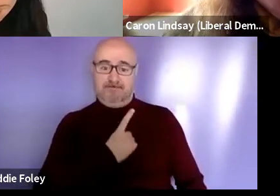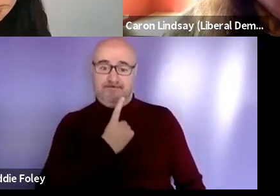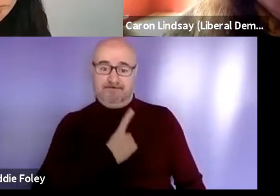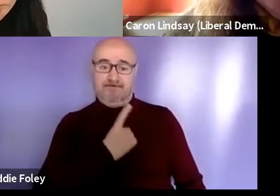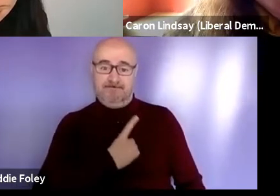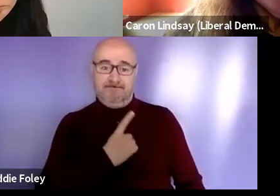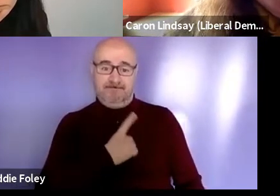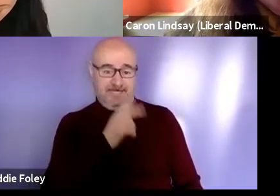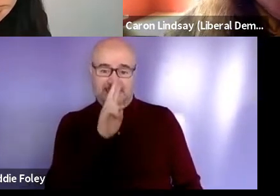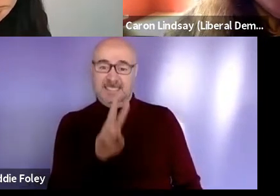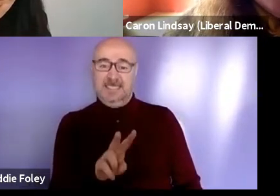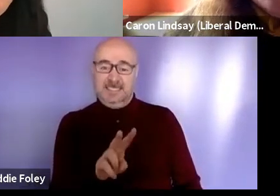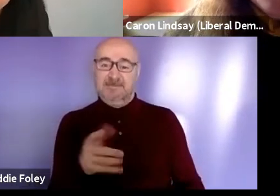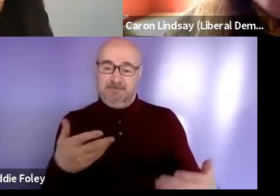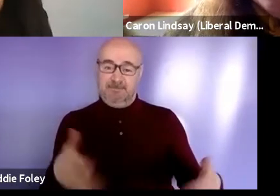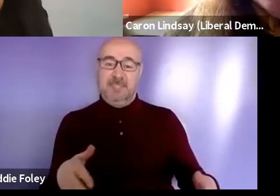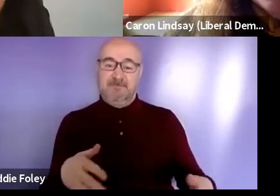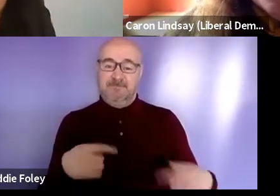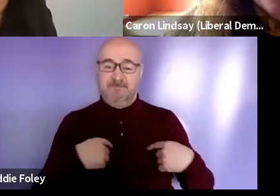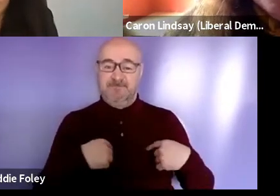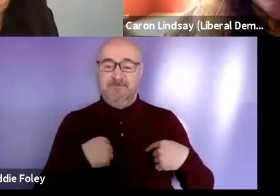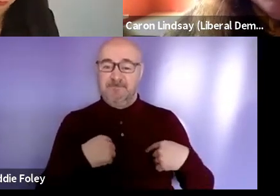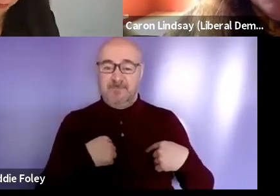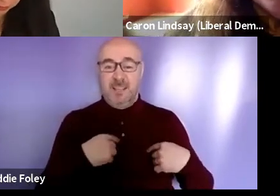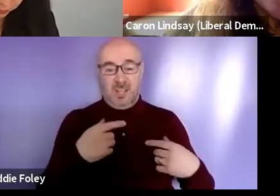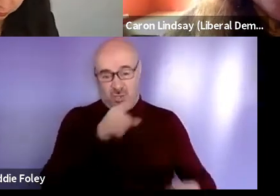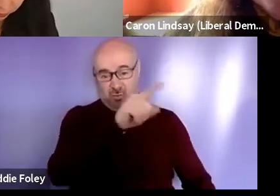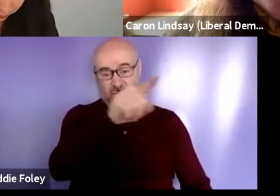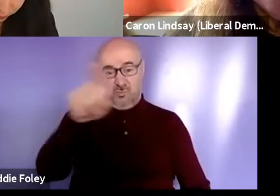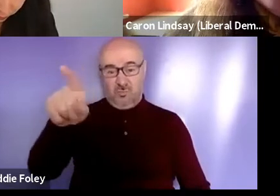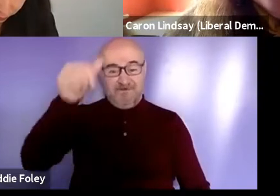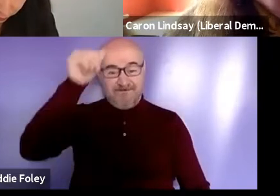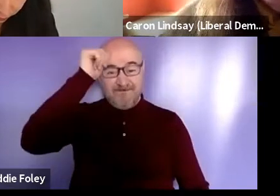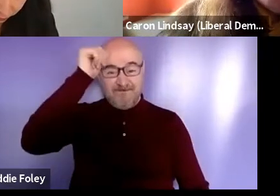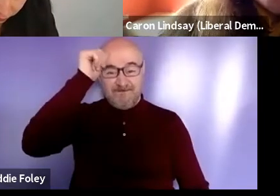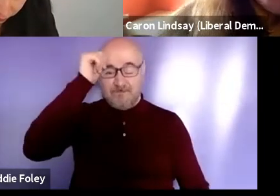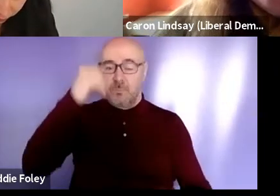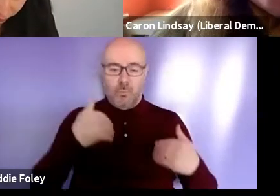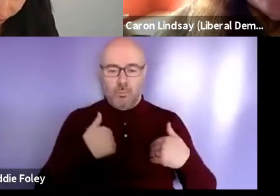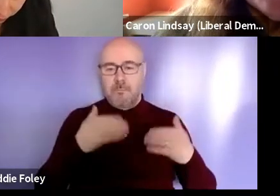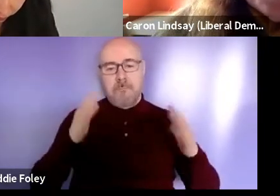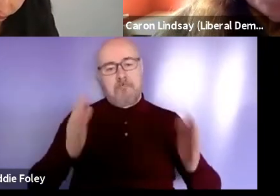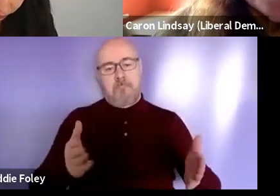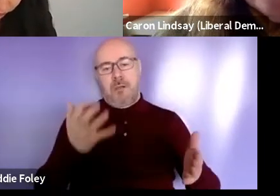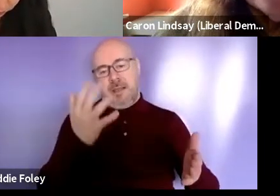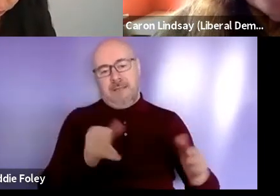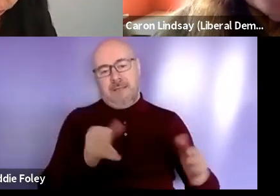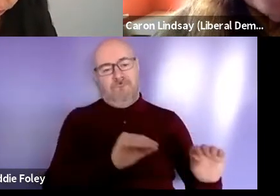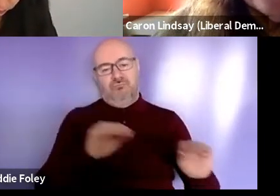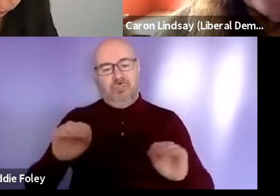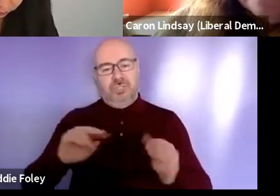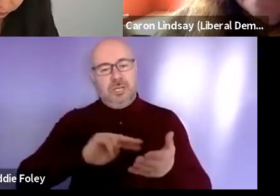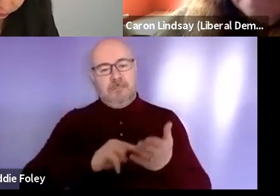and I think many of us will be familiar. We just absolutely have to do that. Thank you.